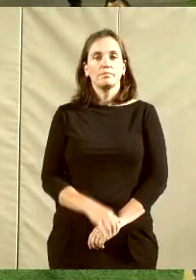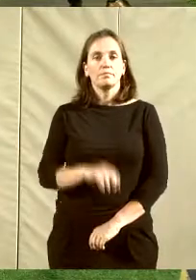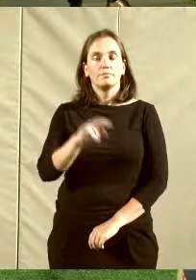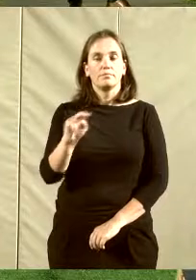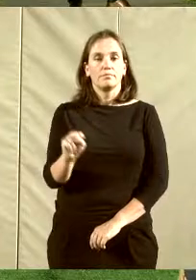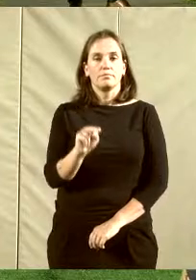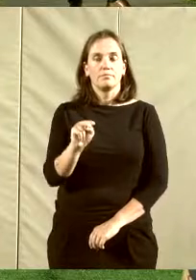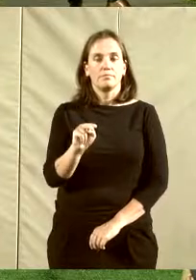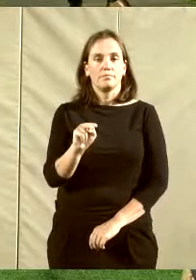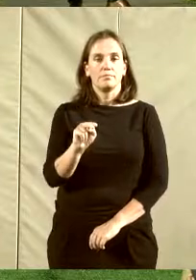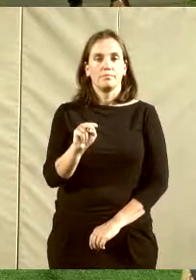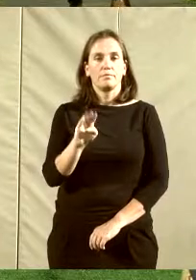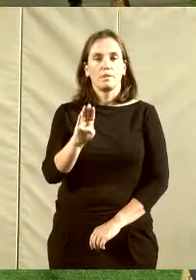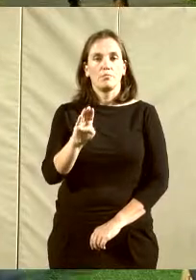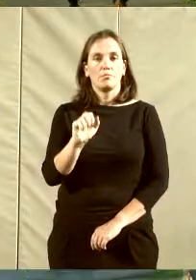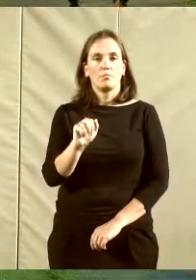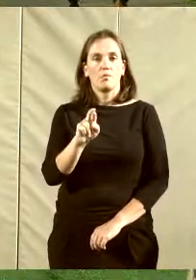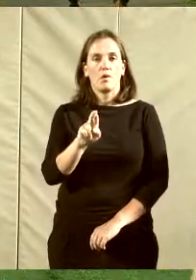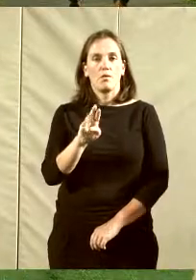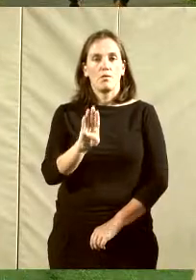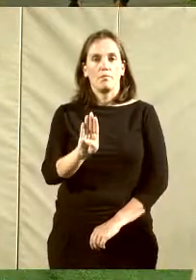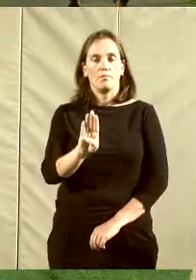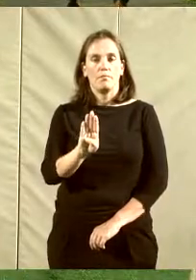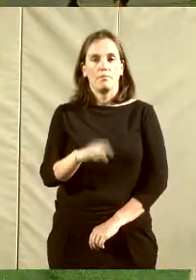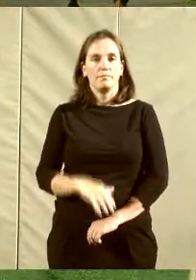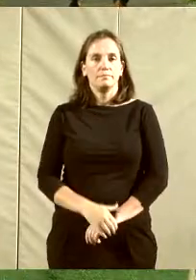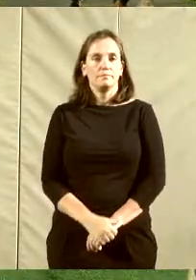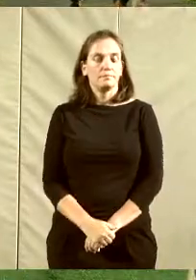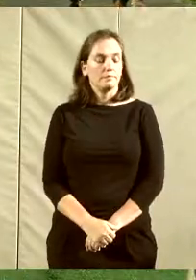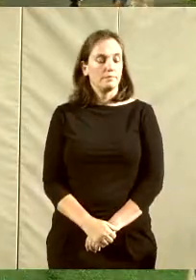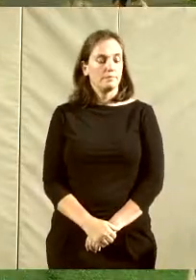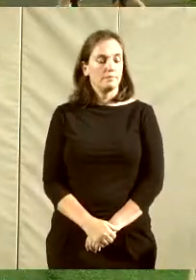Natalie K. Barb.